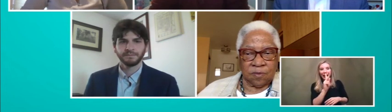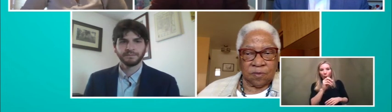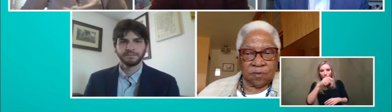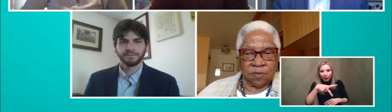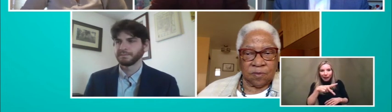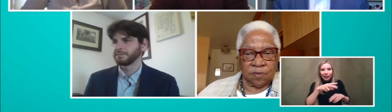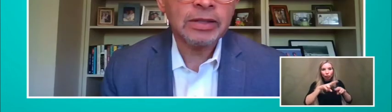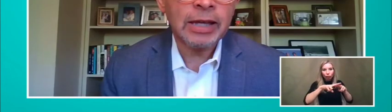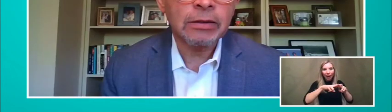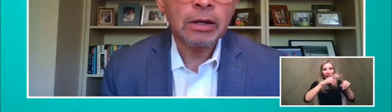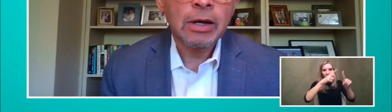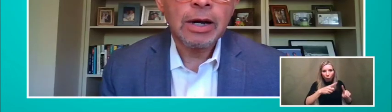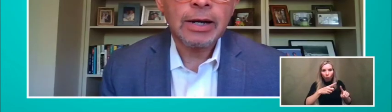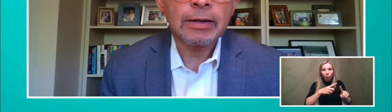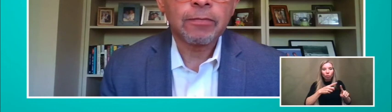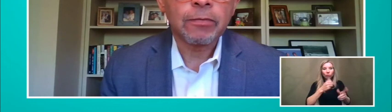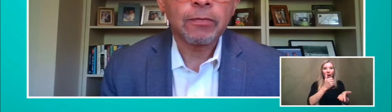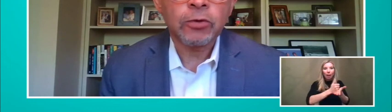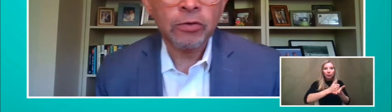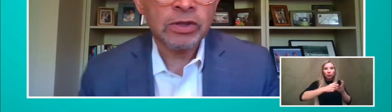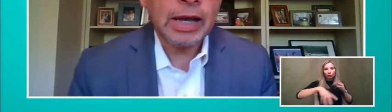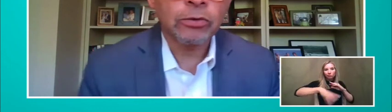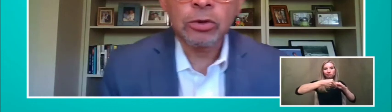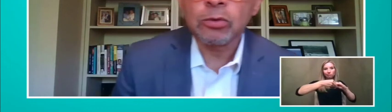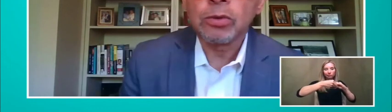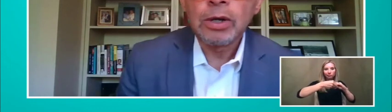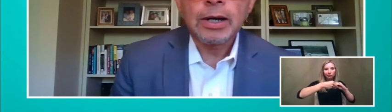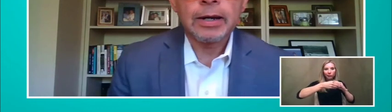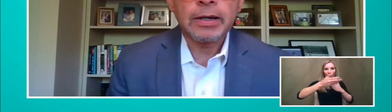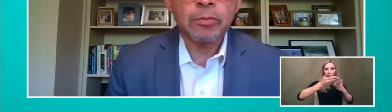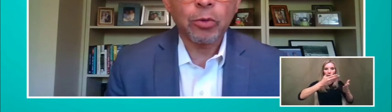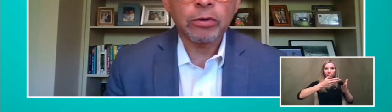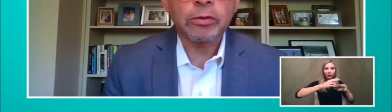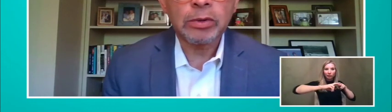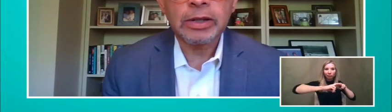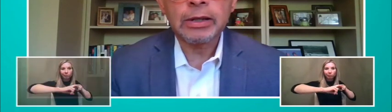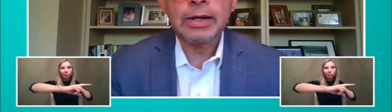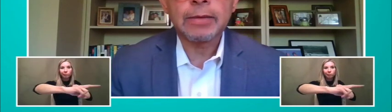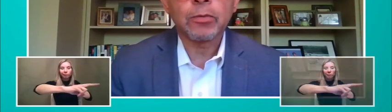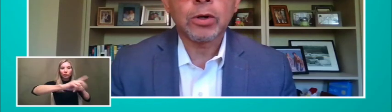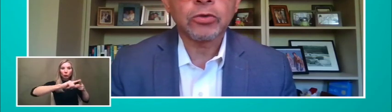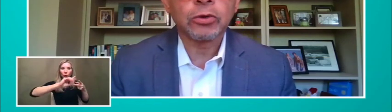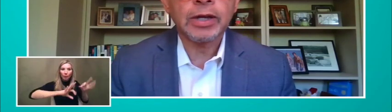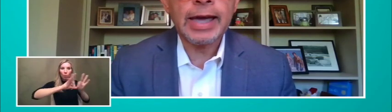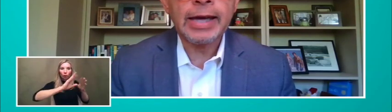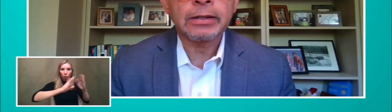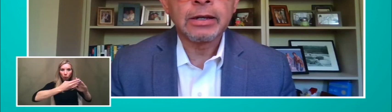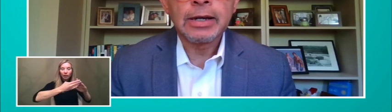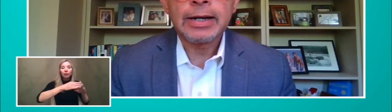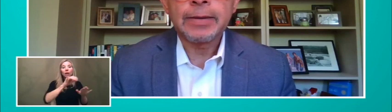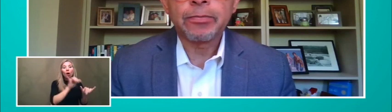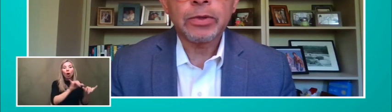that's that's helping to extend um services out to uh an important community um we're also looking